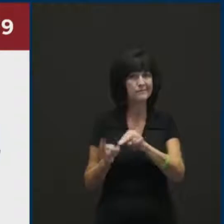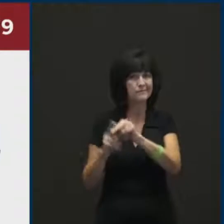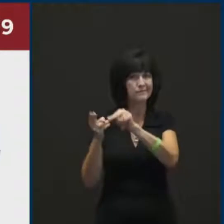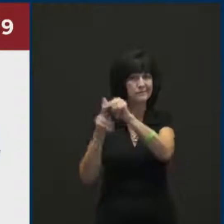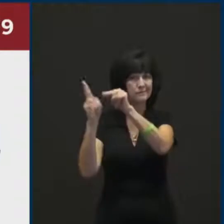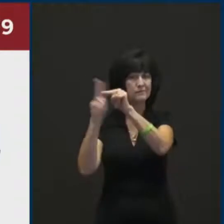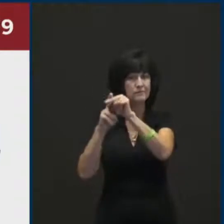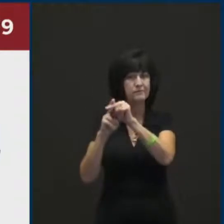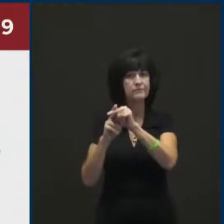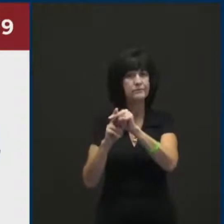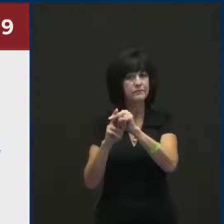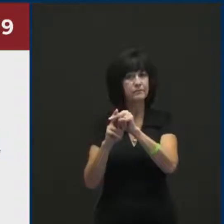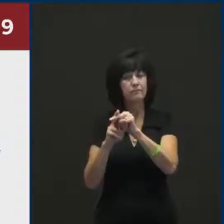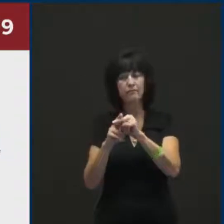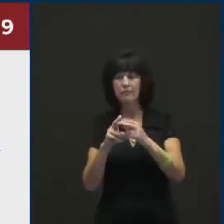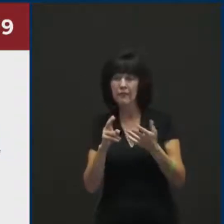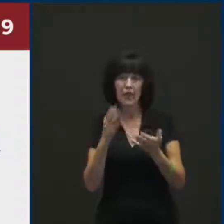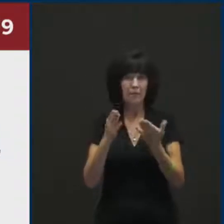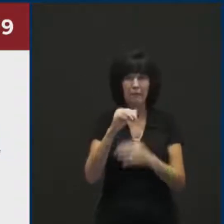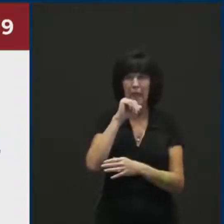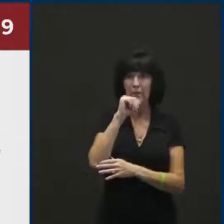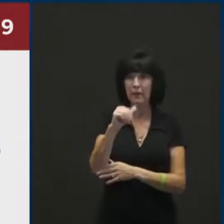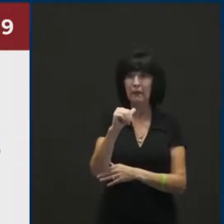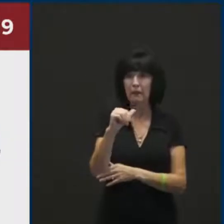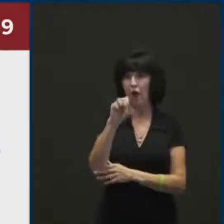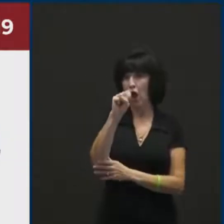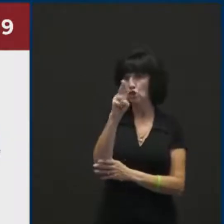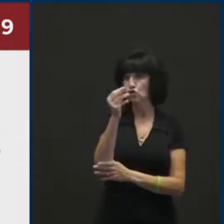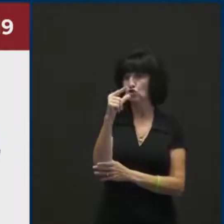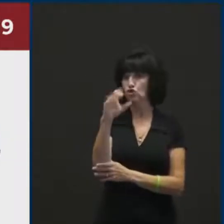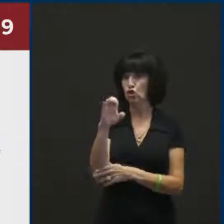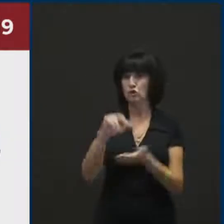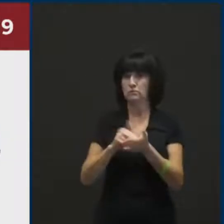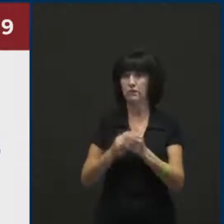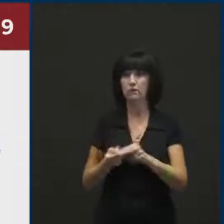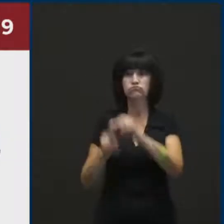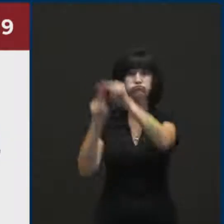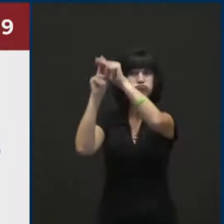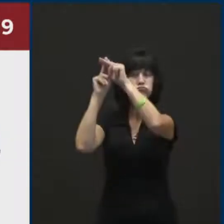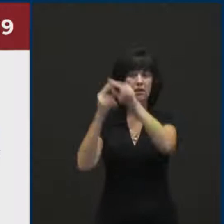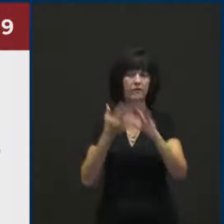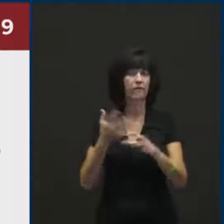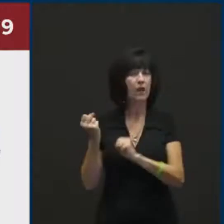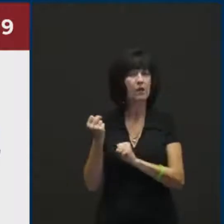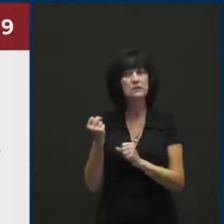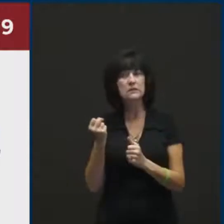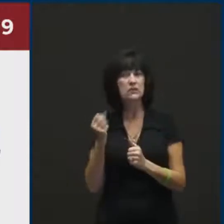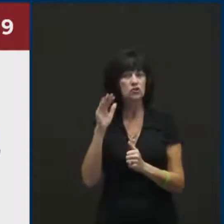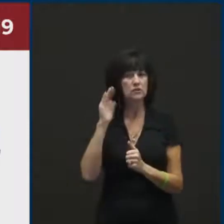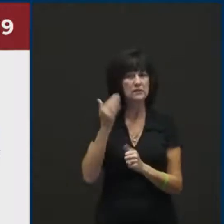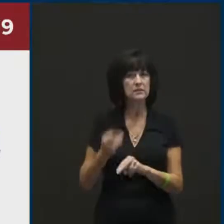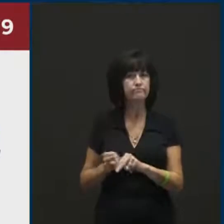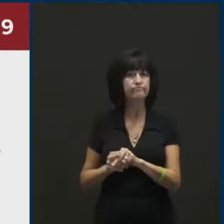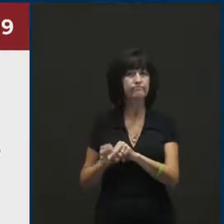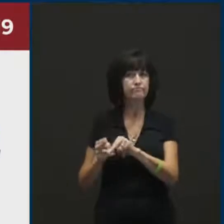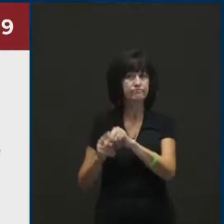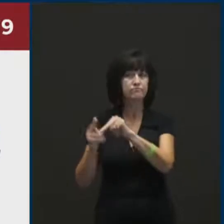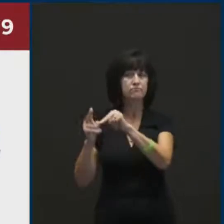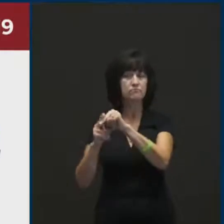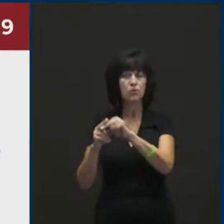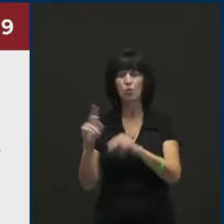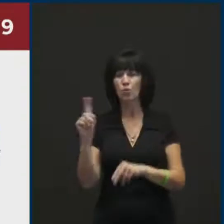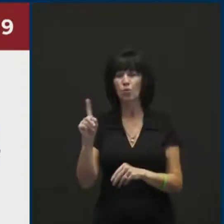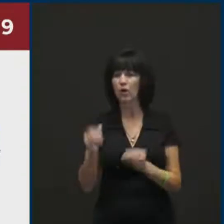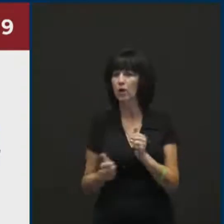overstating it to say that it's a surge, but just higher case numbers in western Sussex County and many